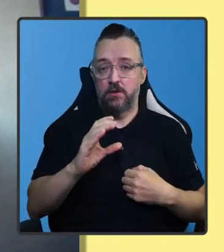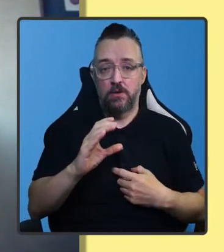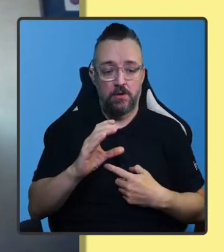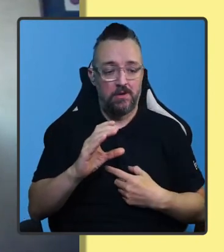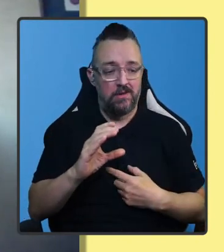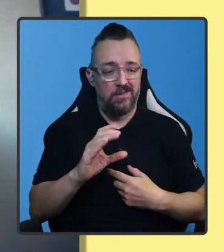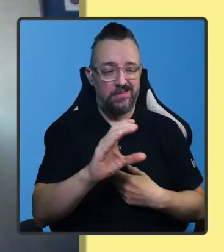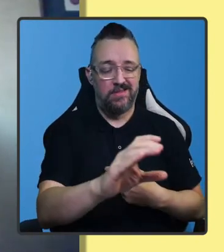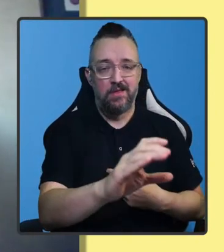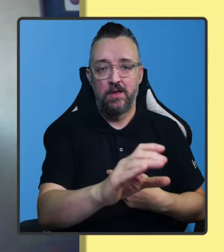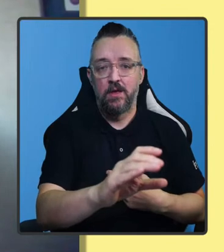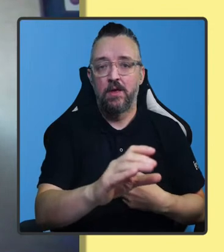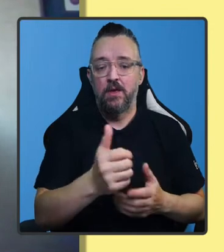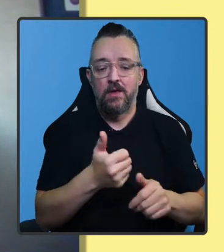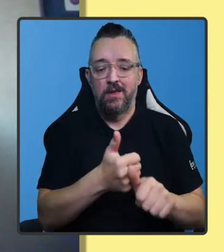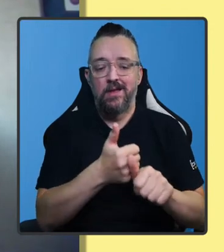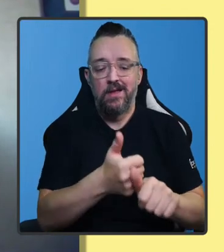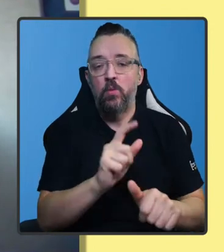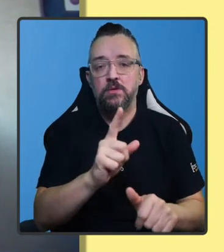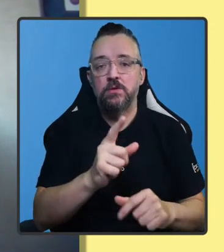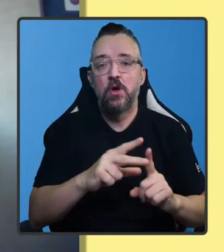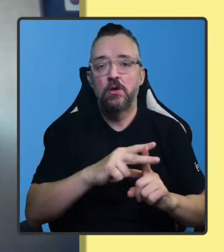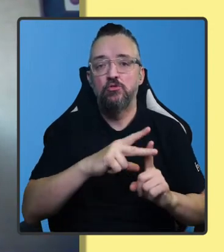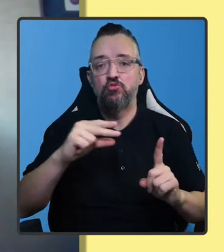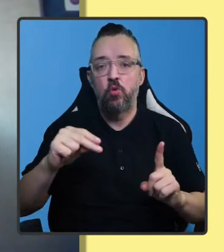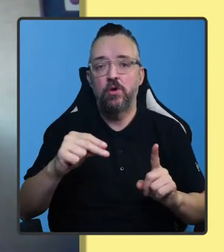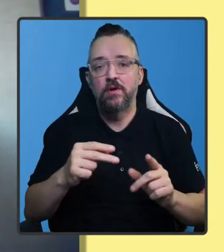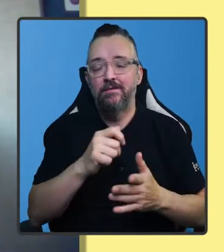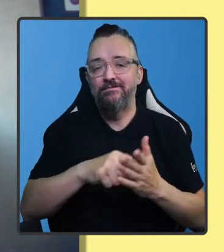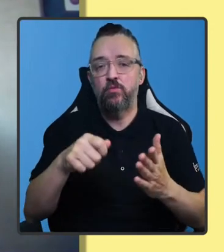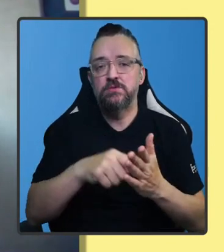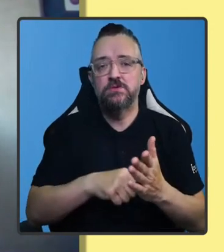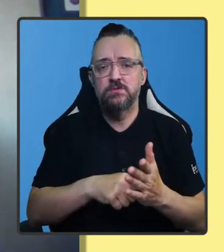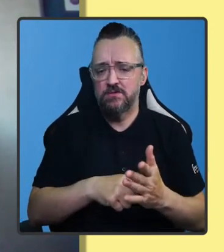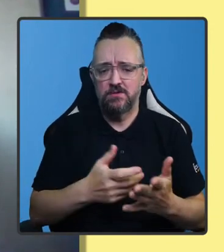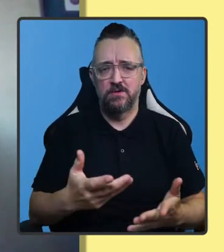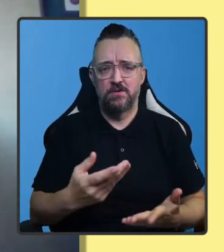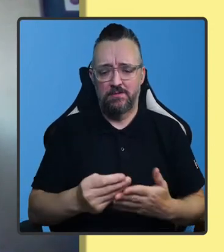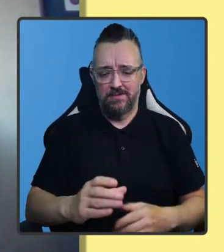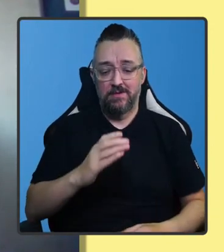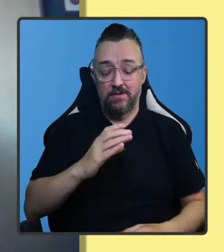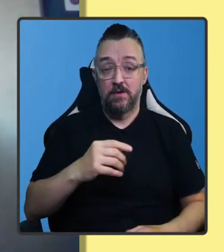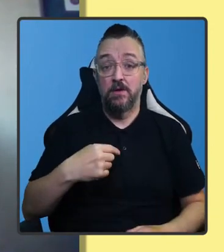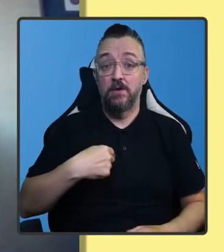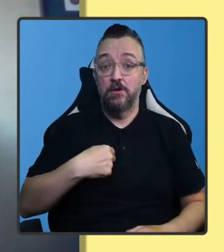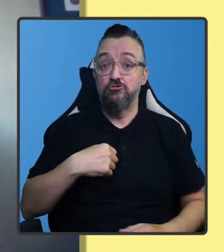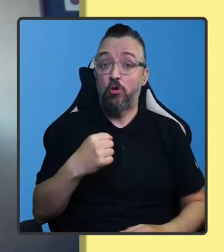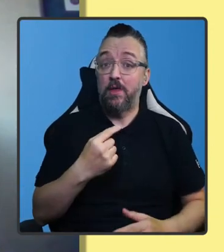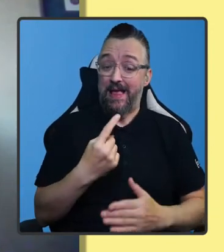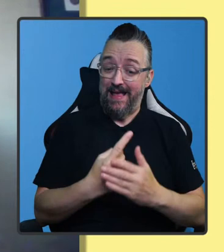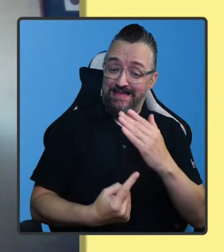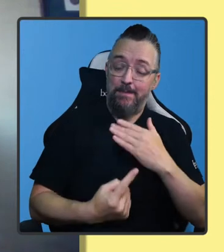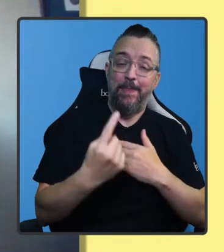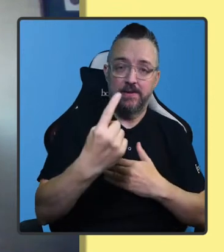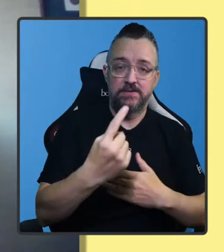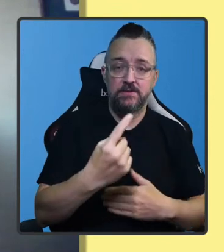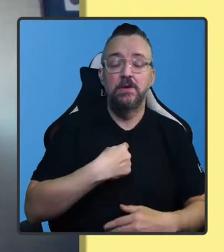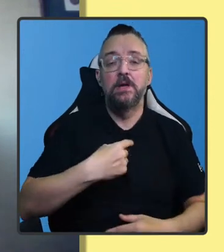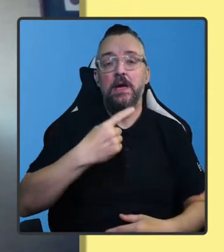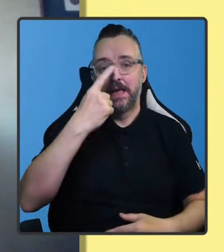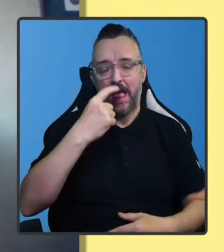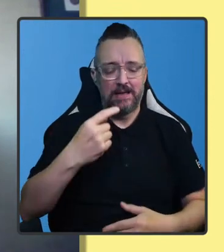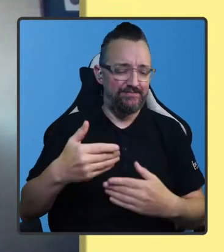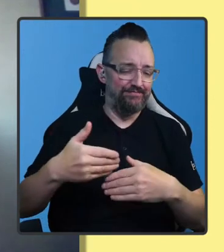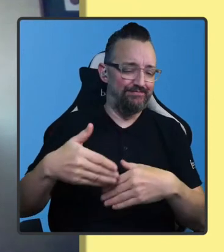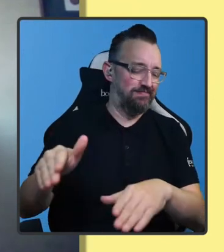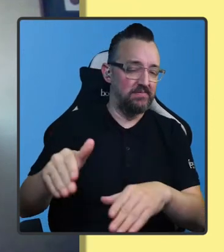up Tory votes in England. And only by becoming an independent country can Scotland rid itself of Westminster